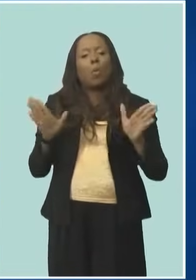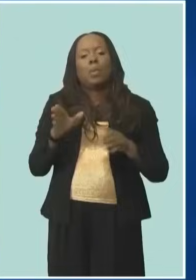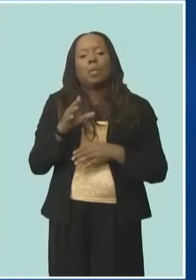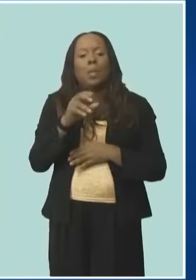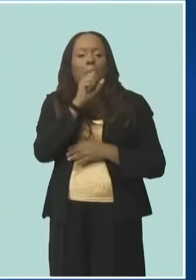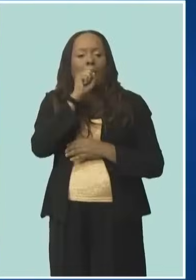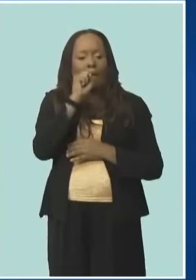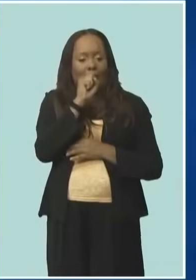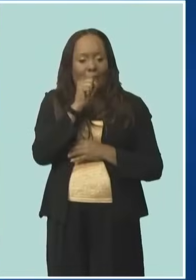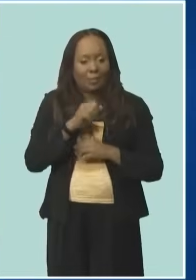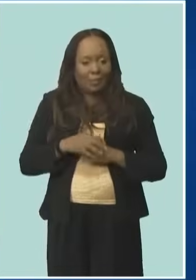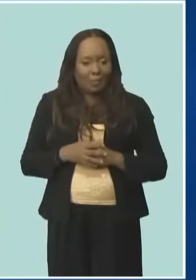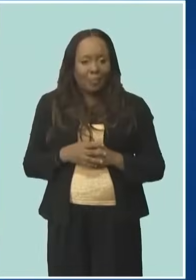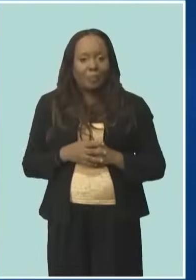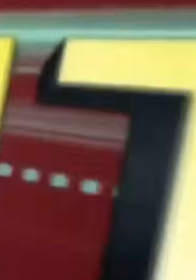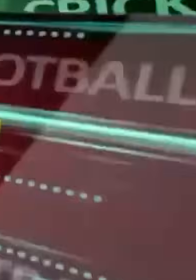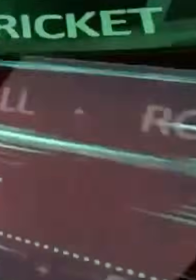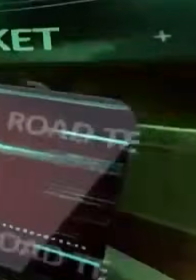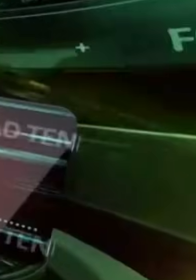Henry, CBC News.